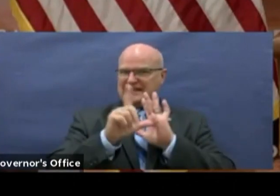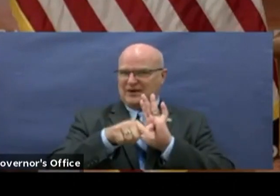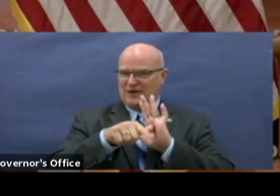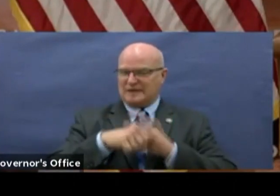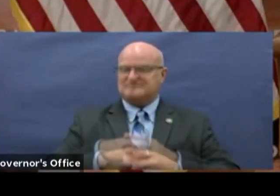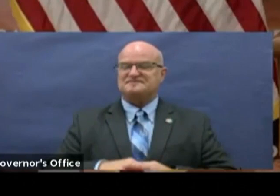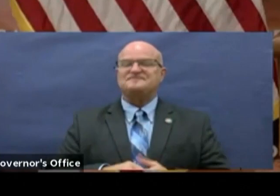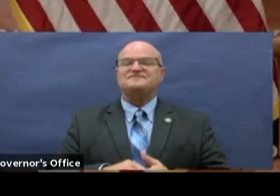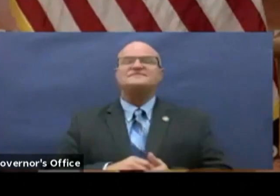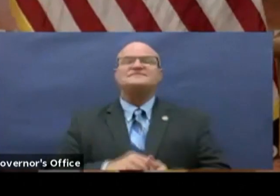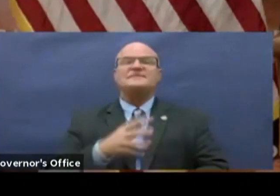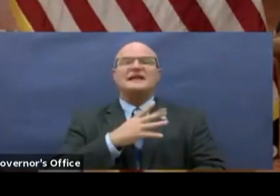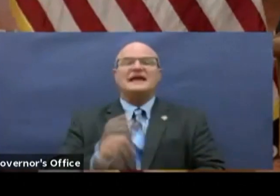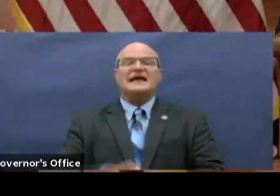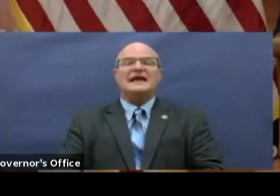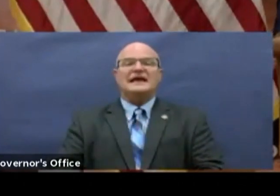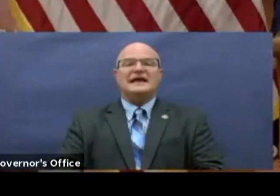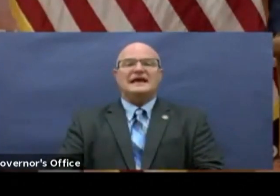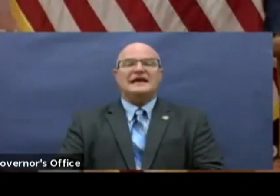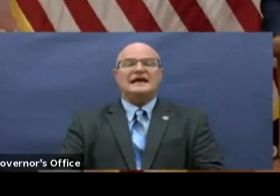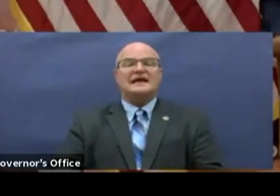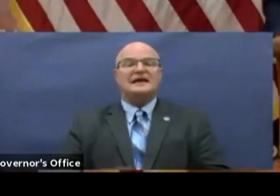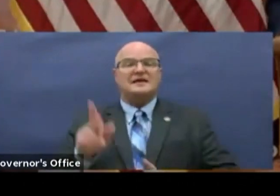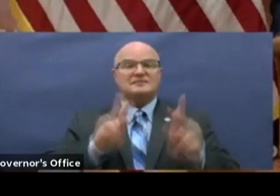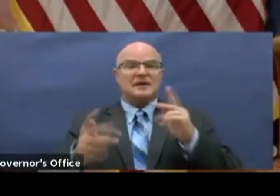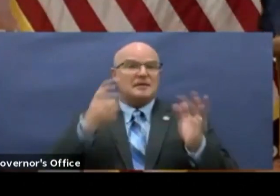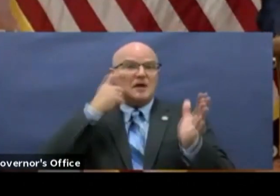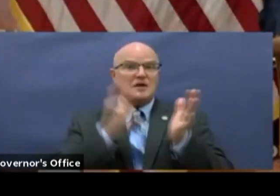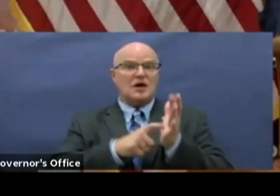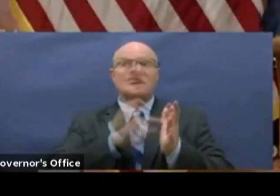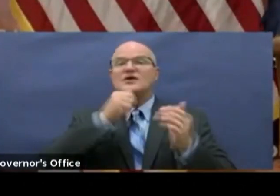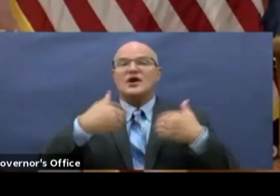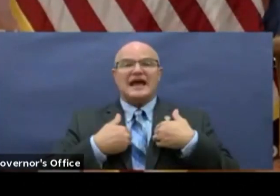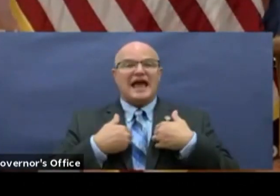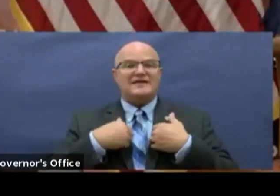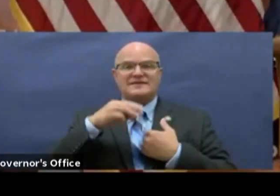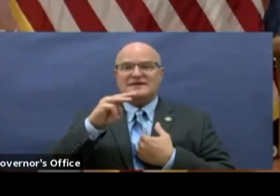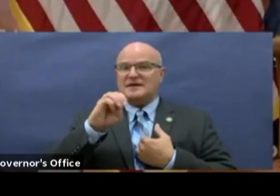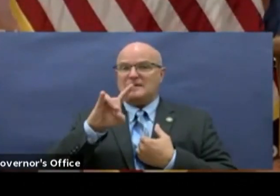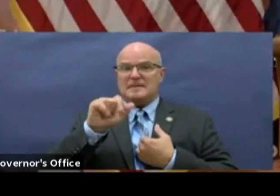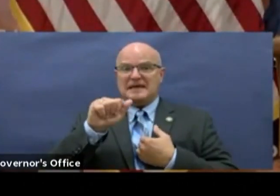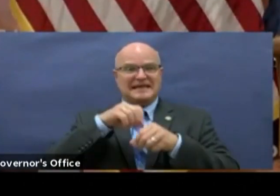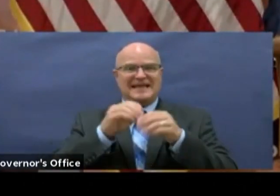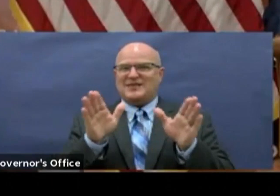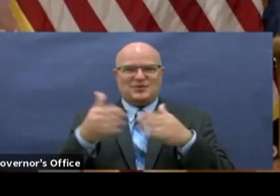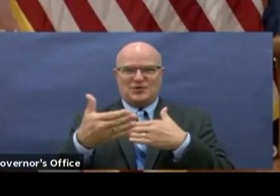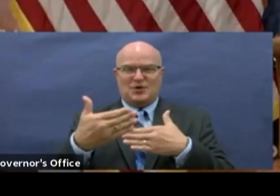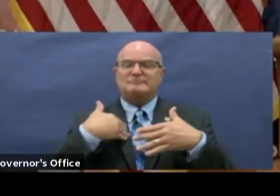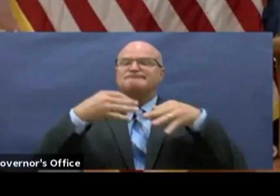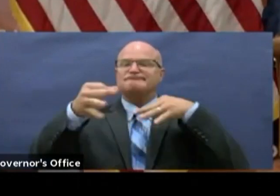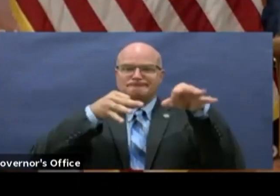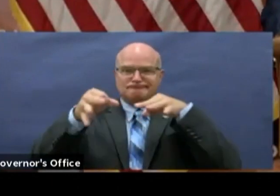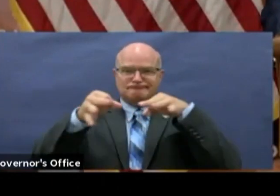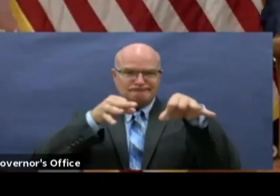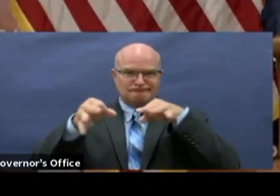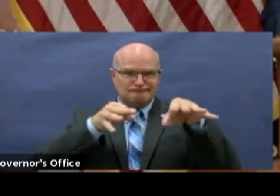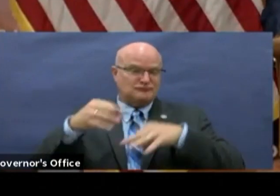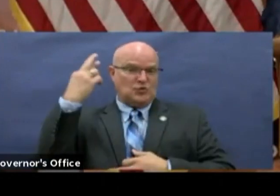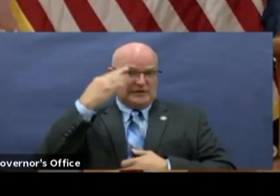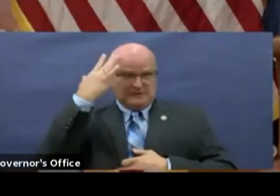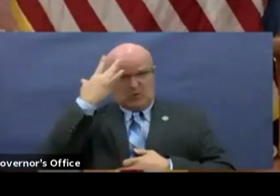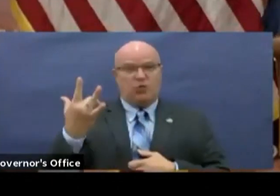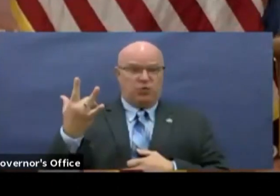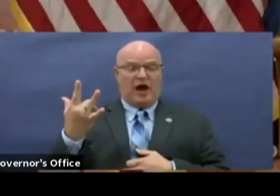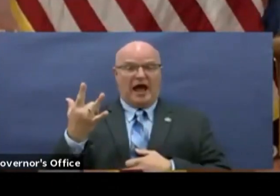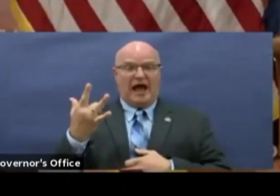on. And those of you might notice, we don't have any media in the room, and I wanted to explain why we're